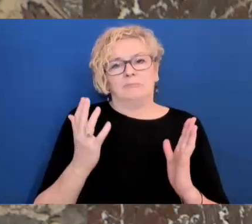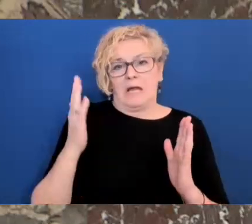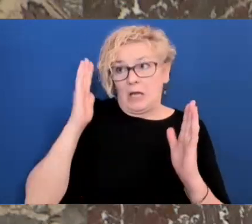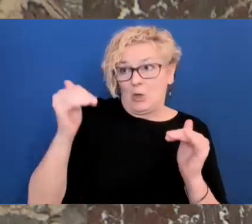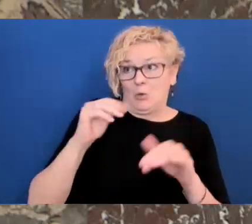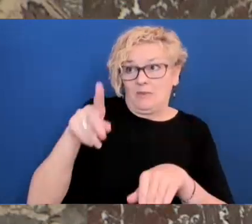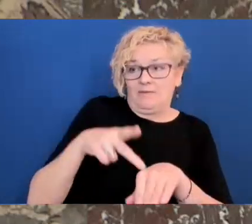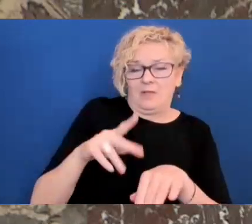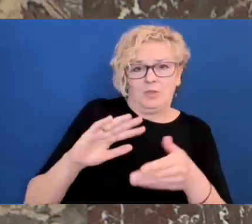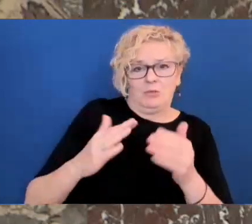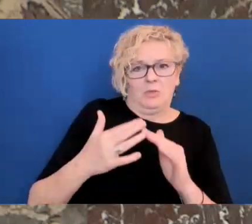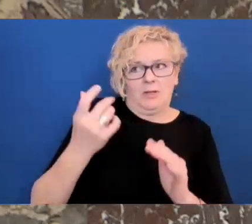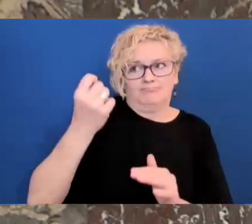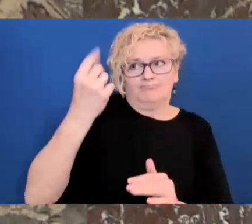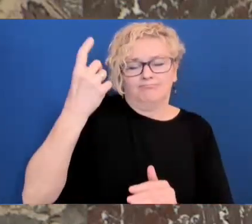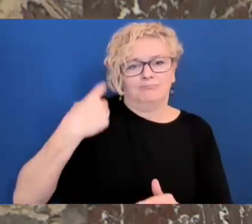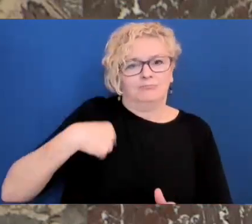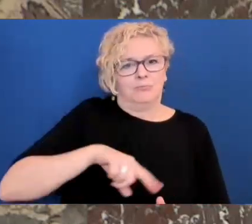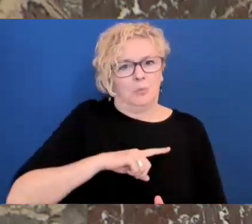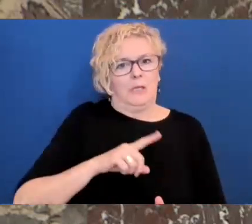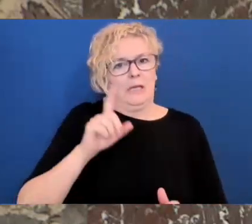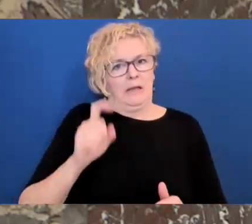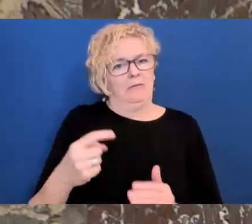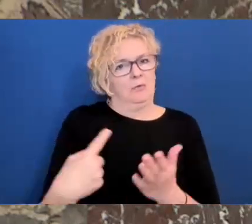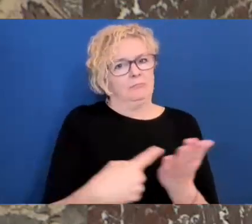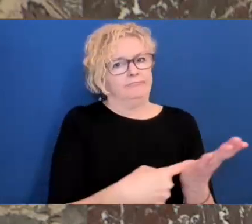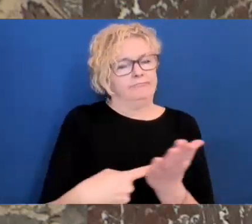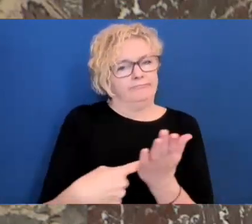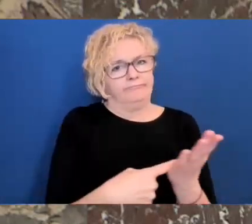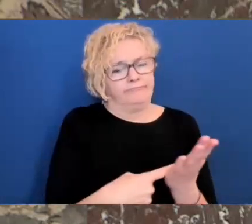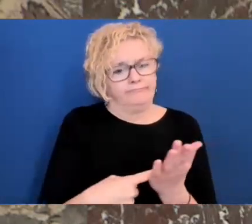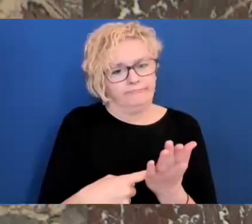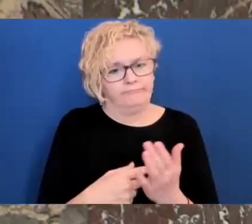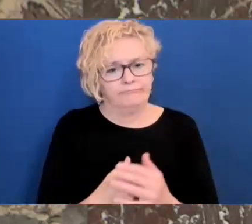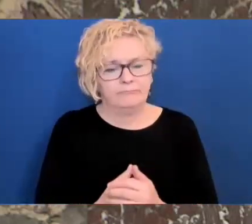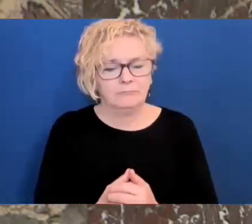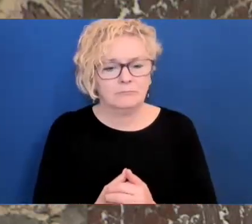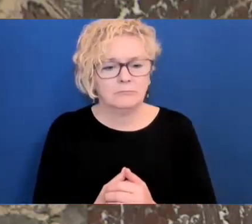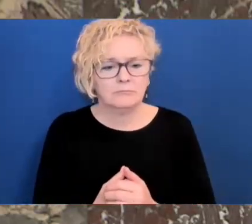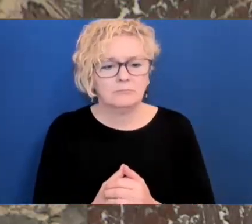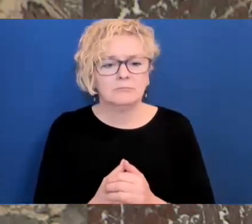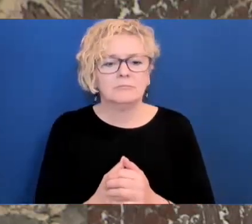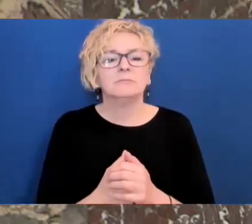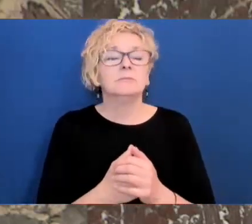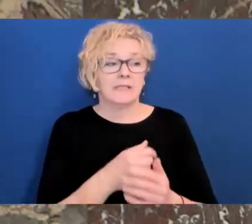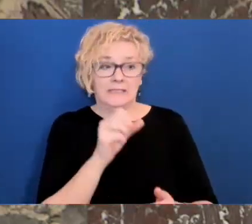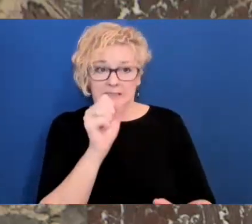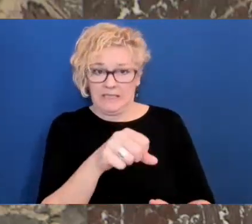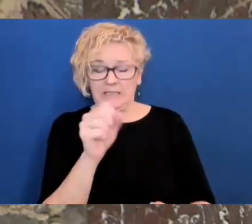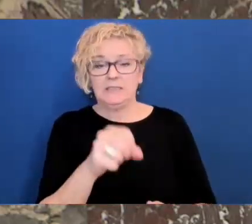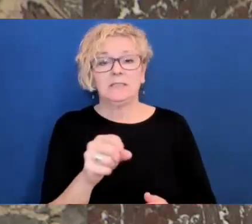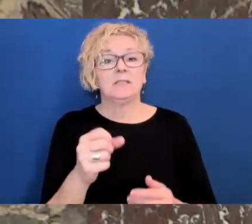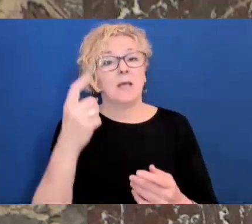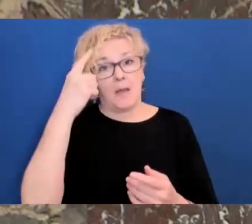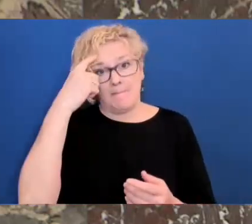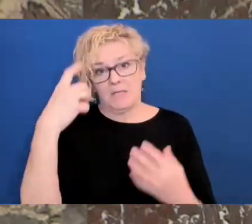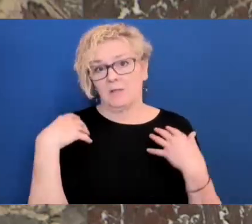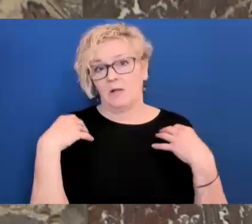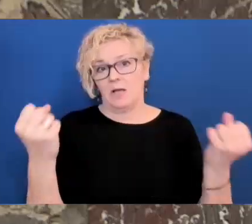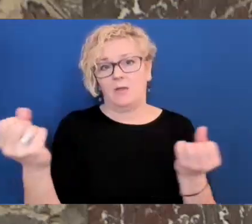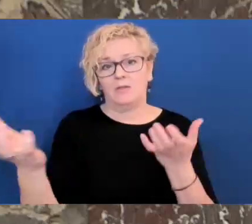The question the member asks is an important one. We know that mental health services are critical for people in community. For the specific